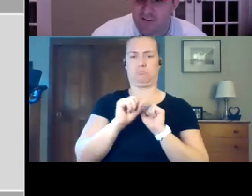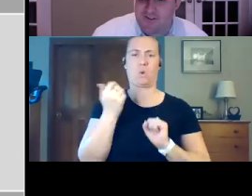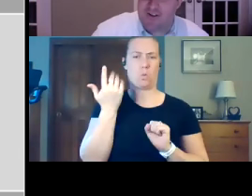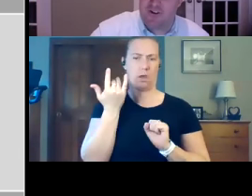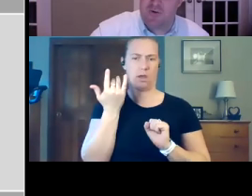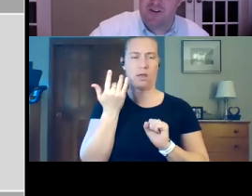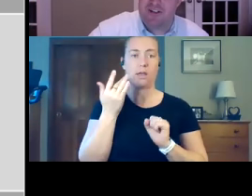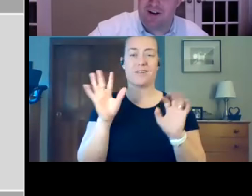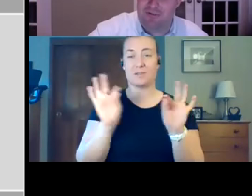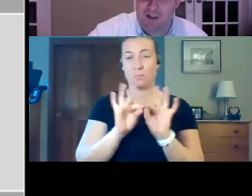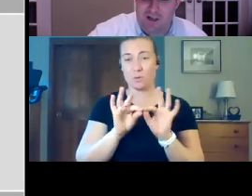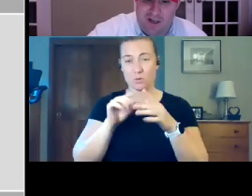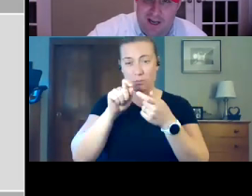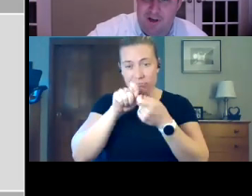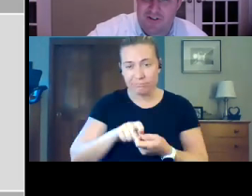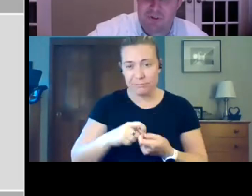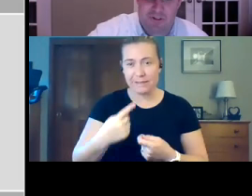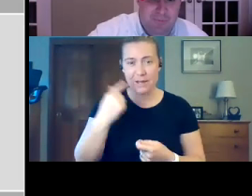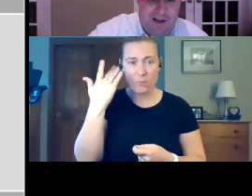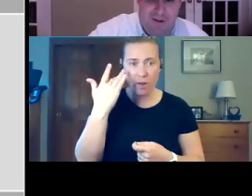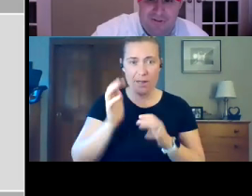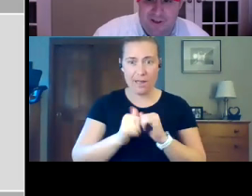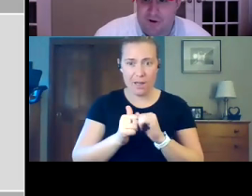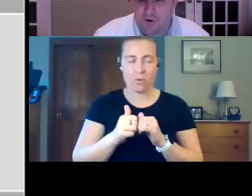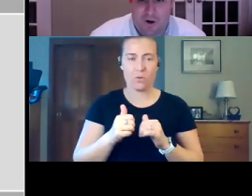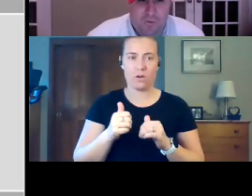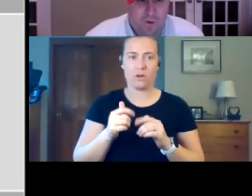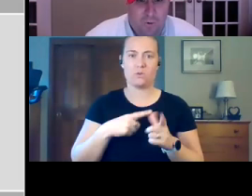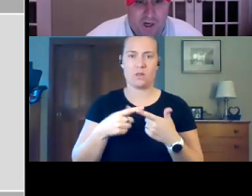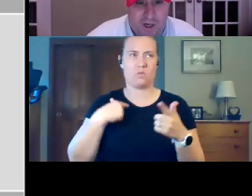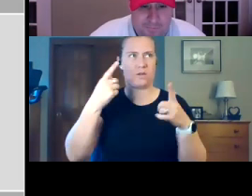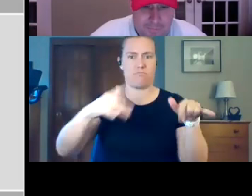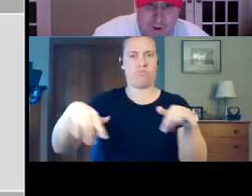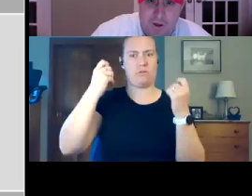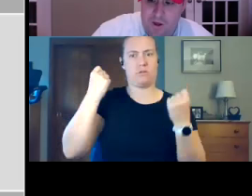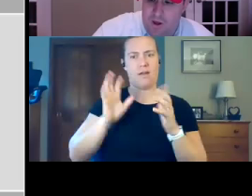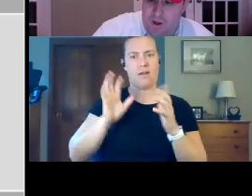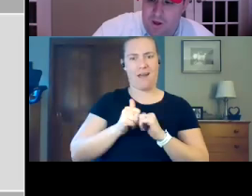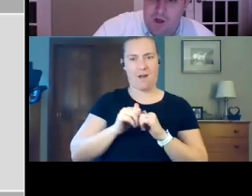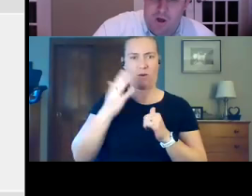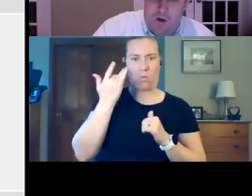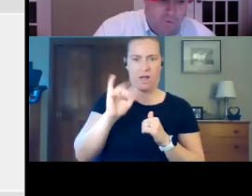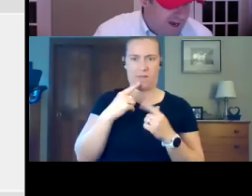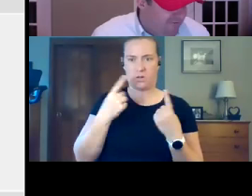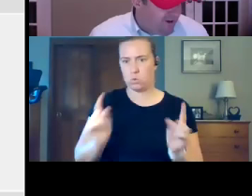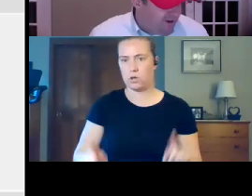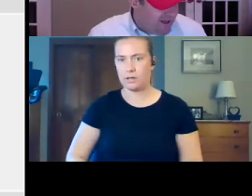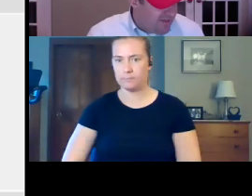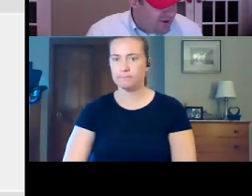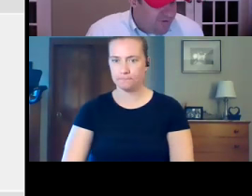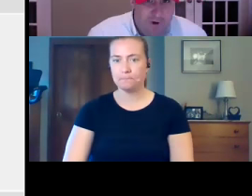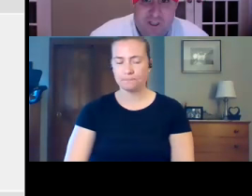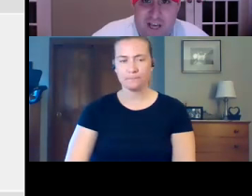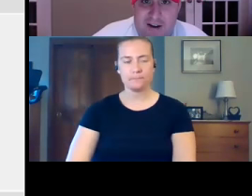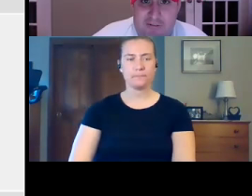specify these things so that we at least have common assumptions about how these things are working. We have the